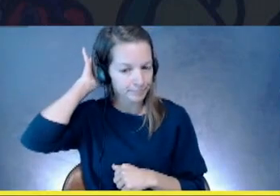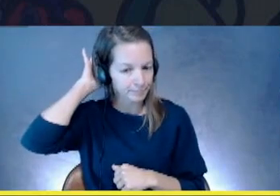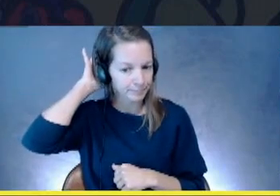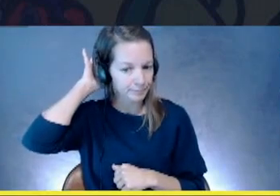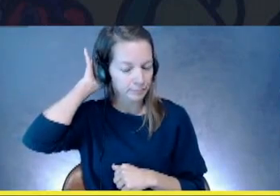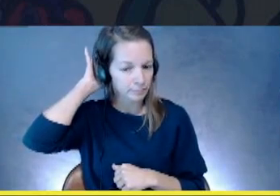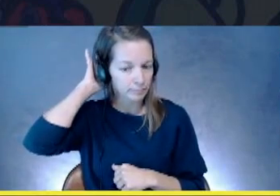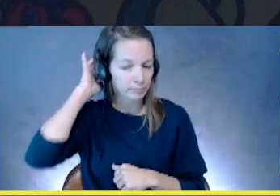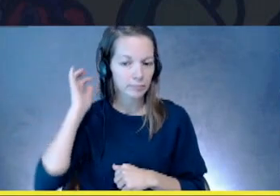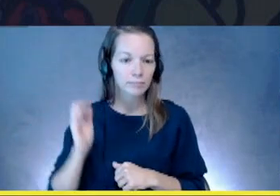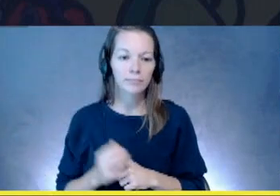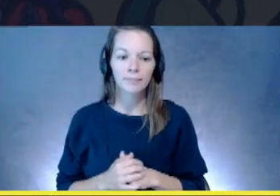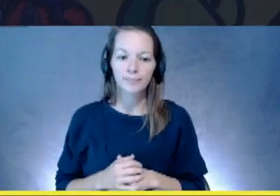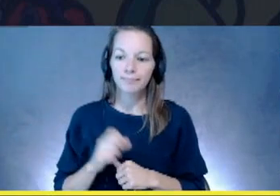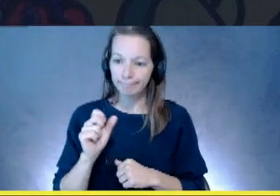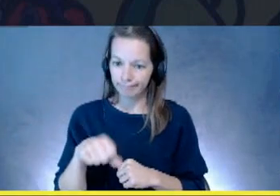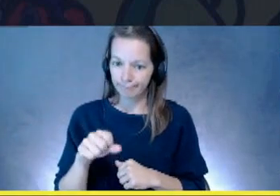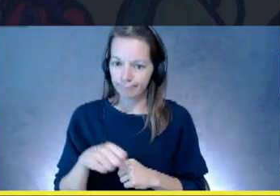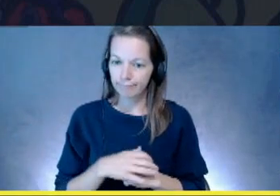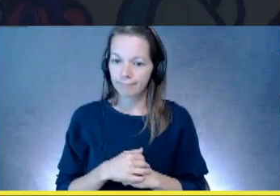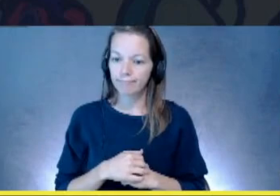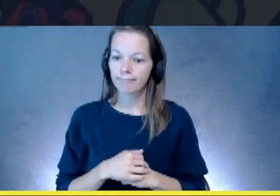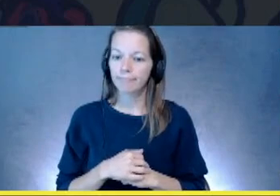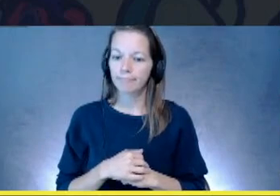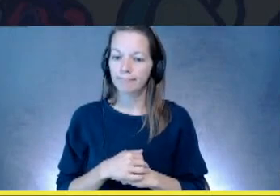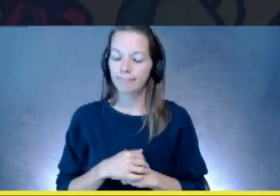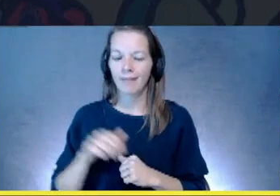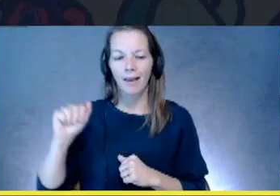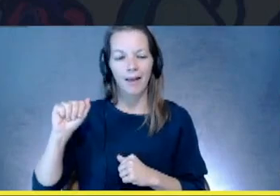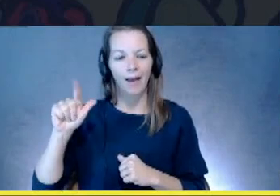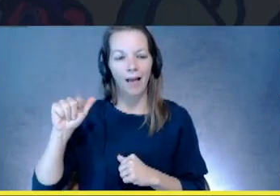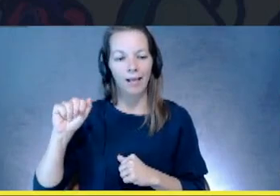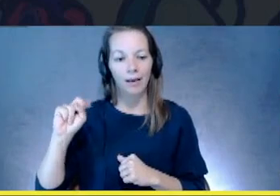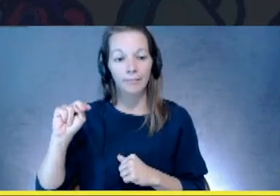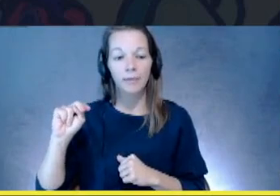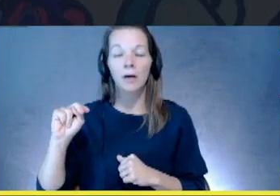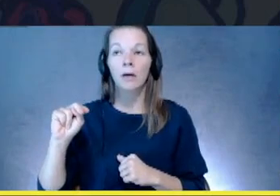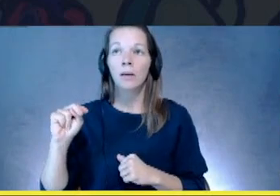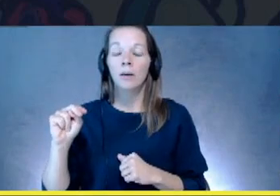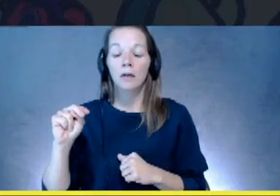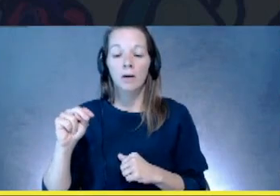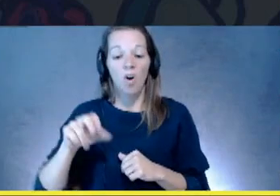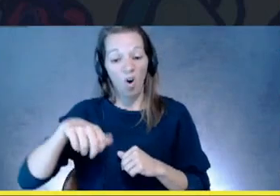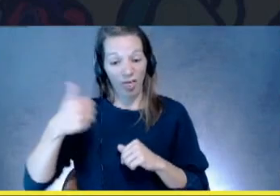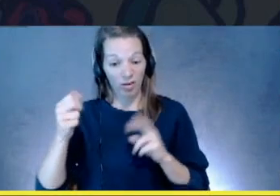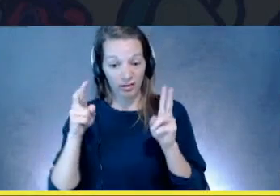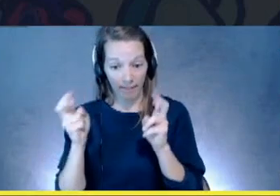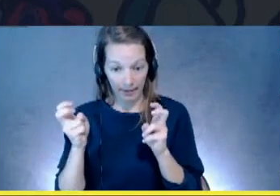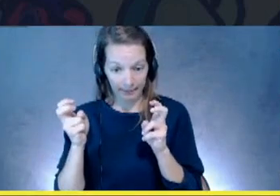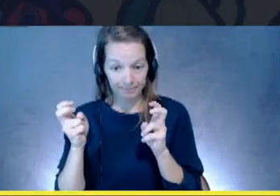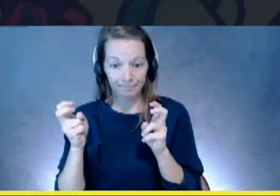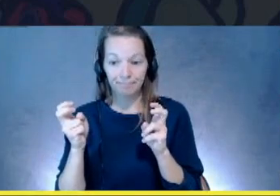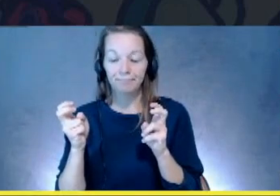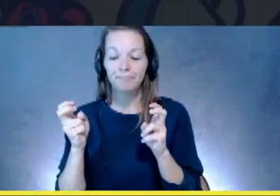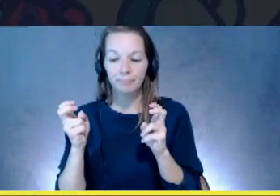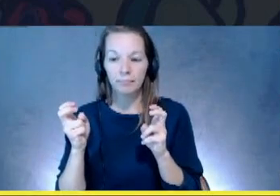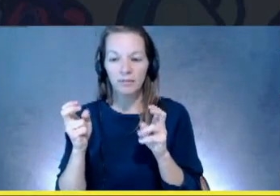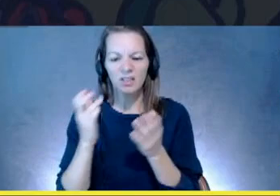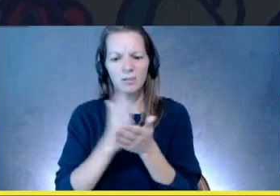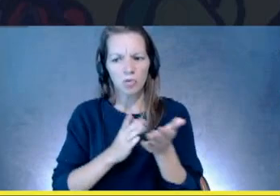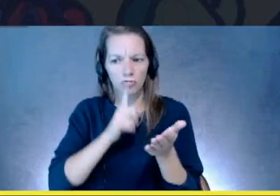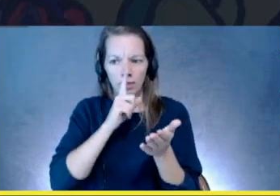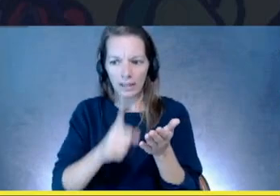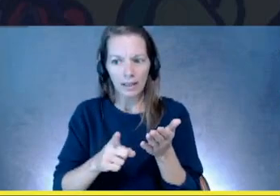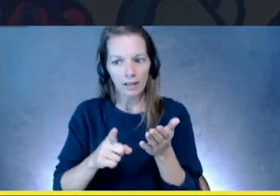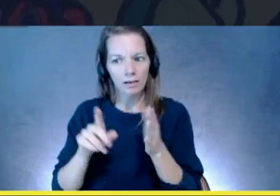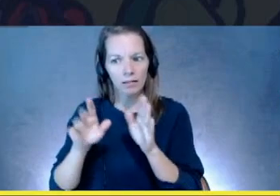I want to turn to another topic, and then there are some really great combination of comments and